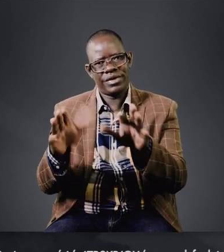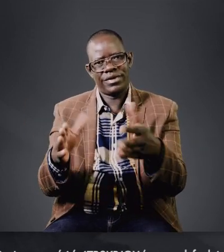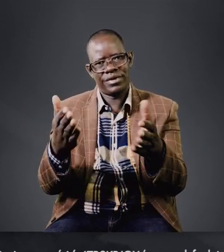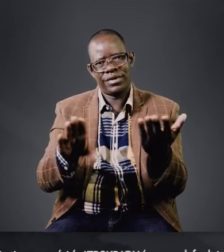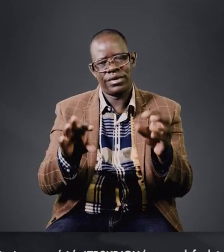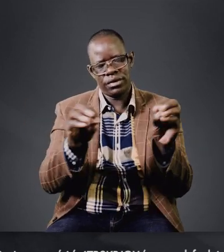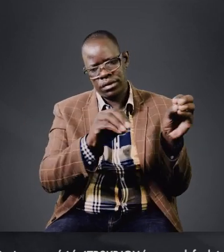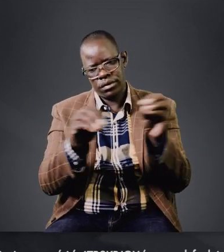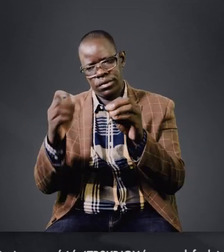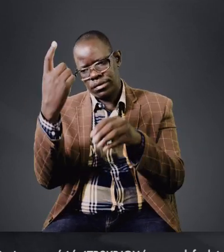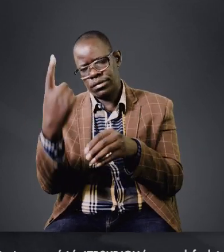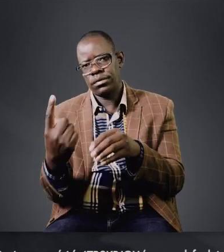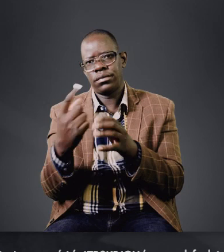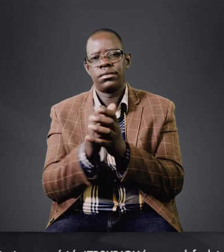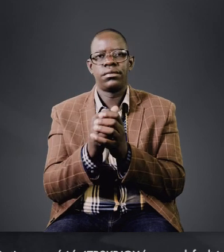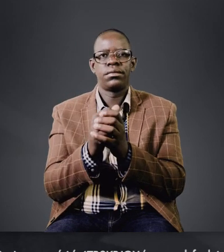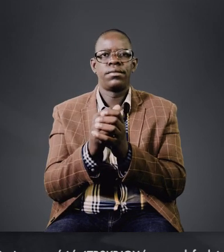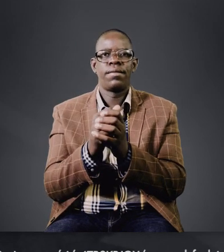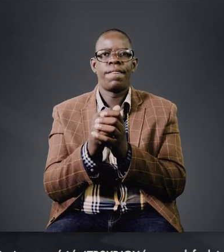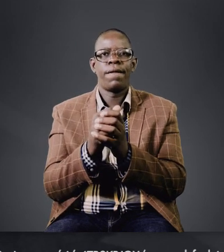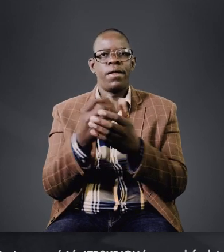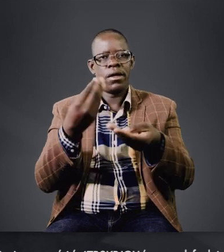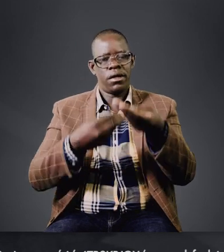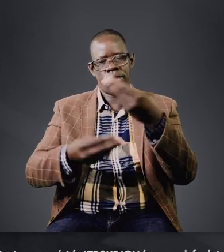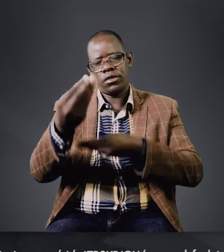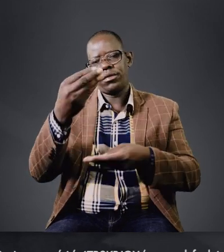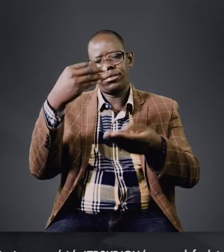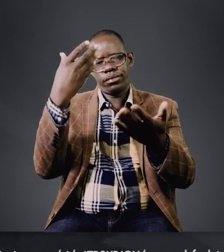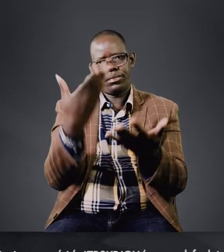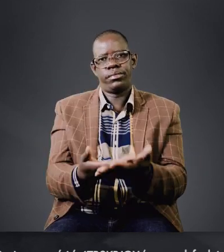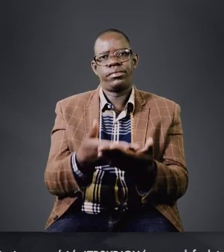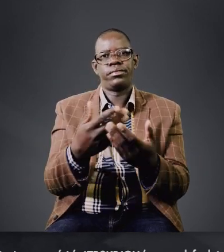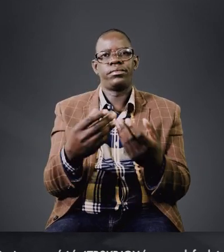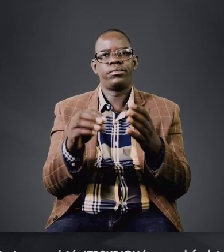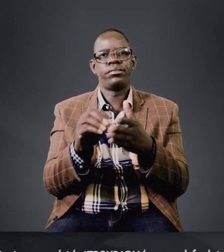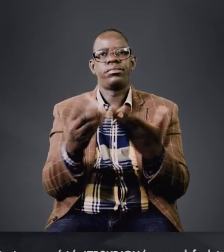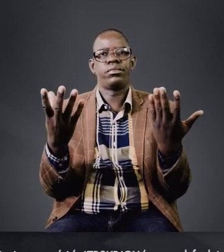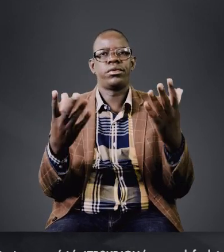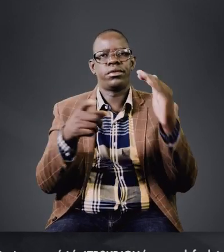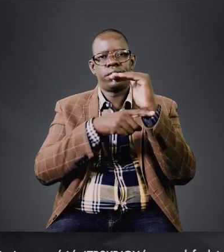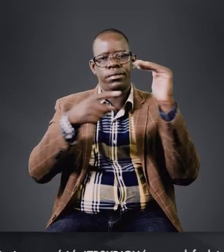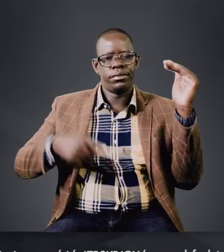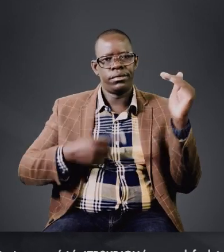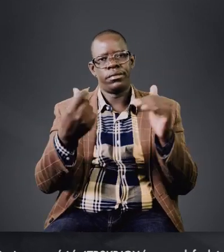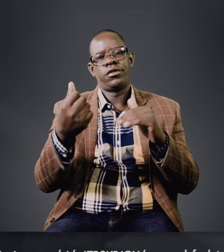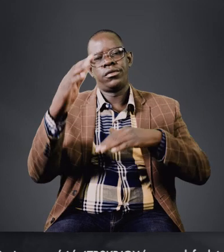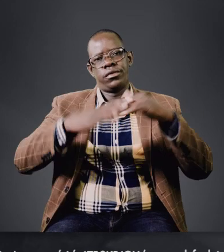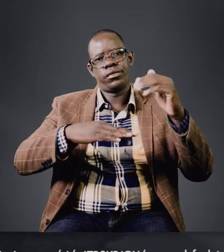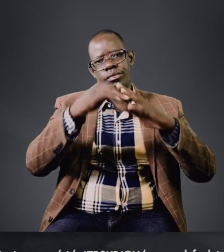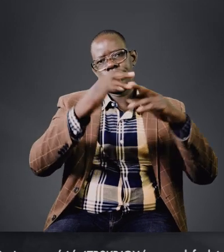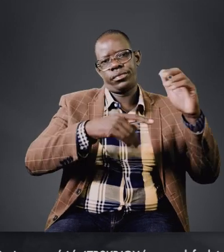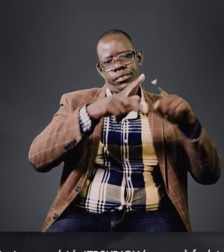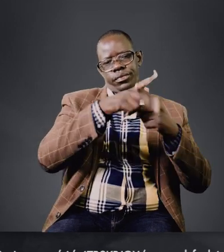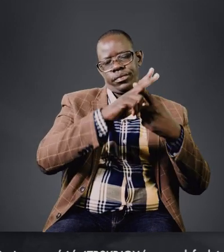the earthquake itself. The economy can collapse in poor countries because they don't have the money to repair the